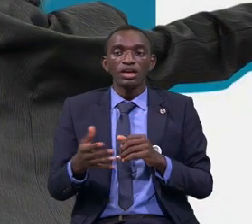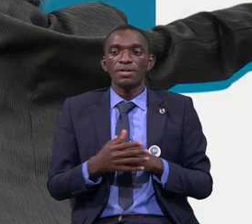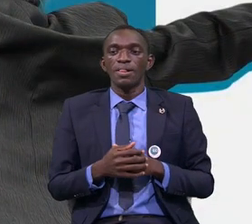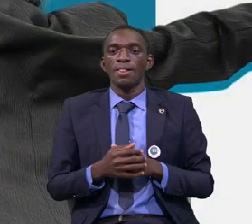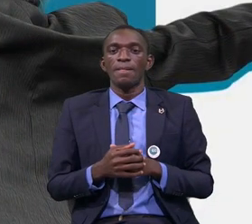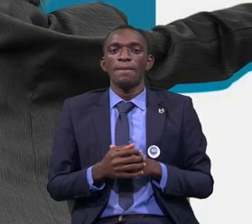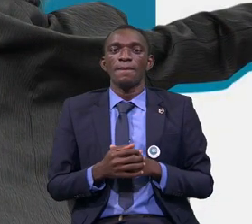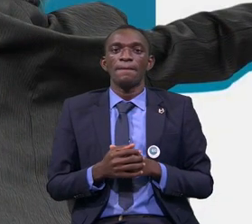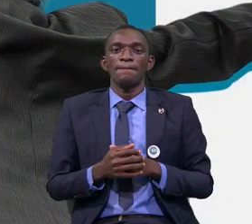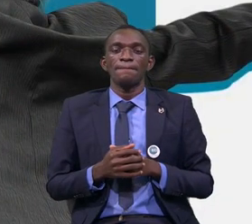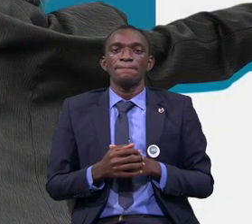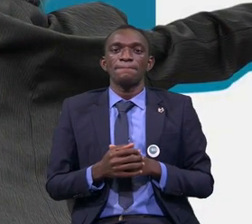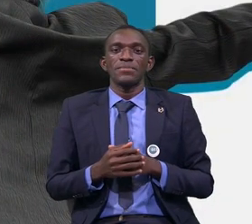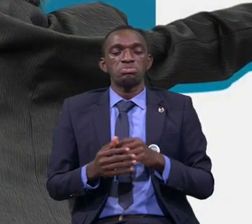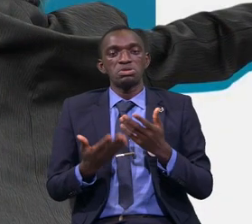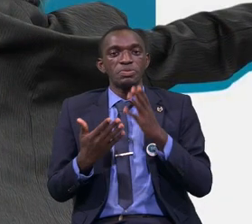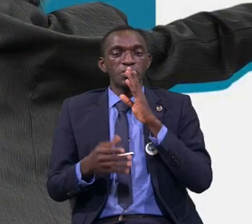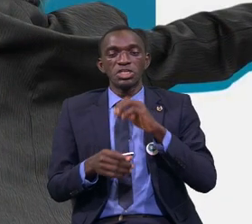Is there a supermarket?